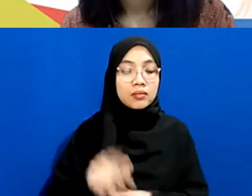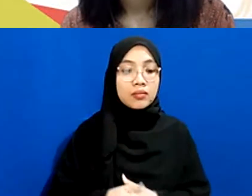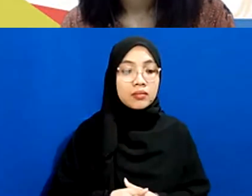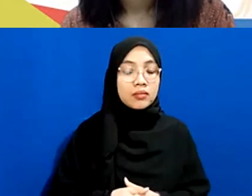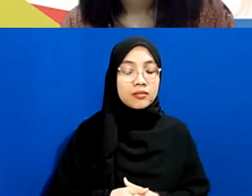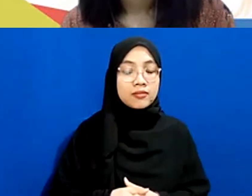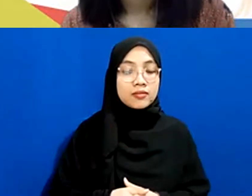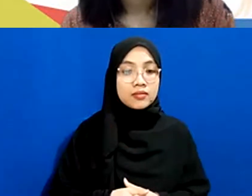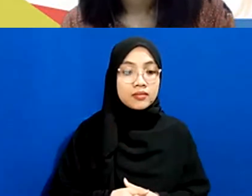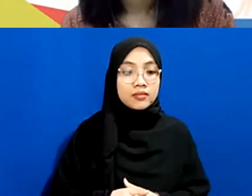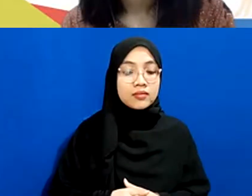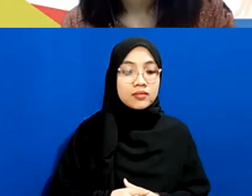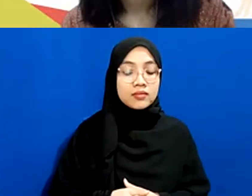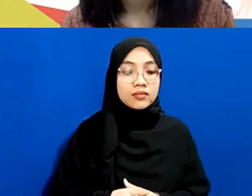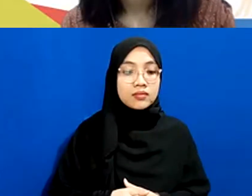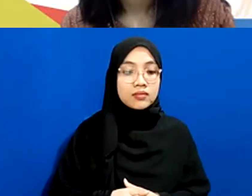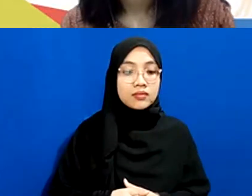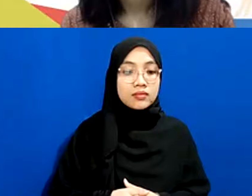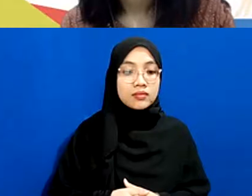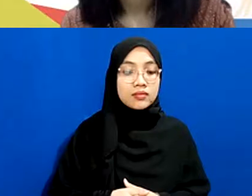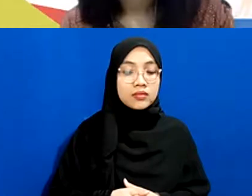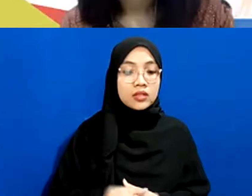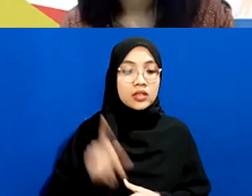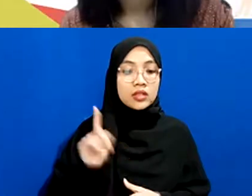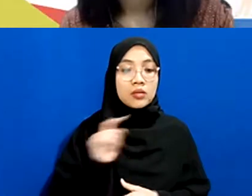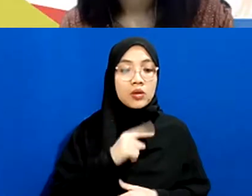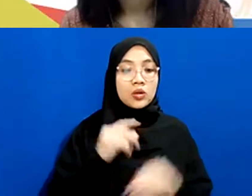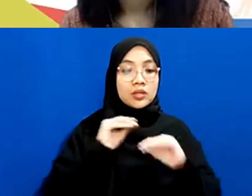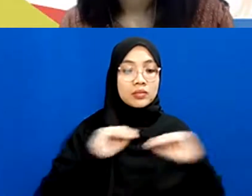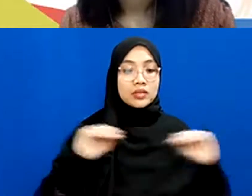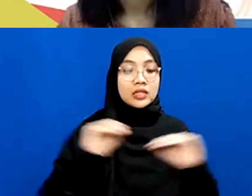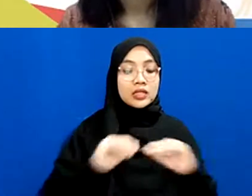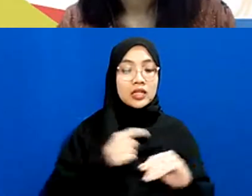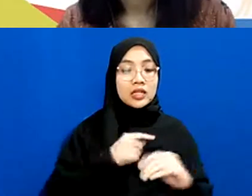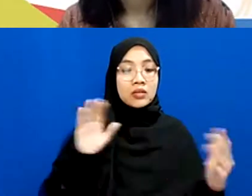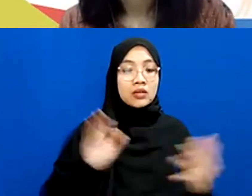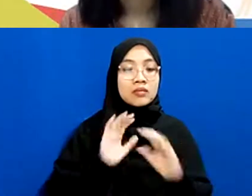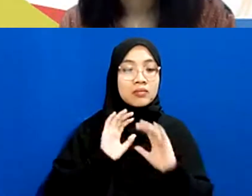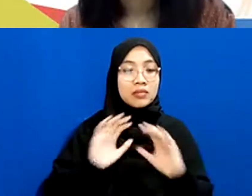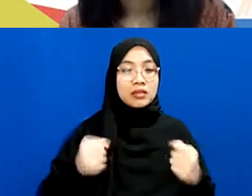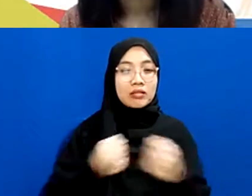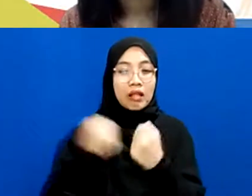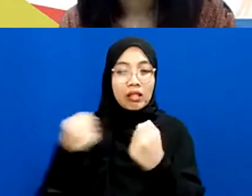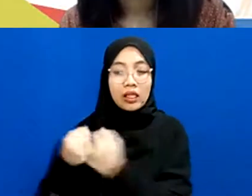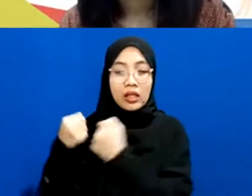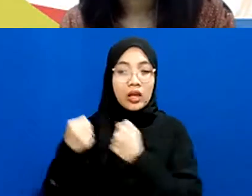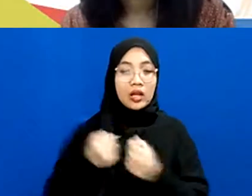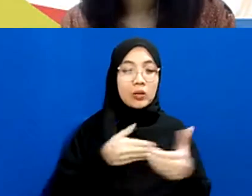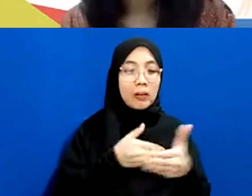we in education we face challenging to provide not only access